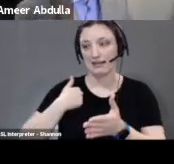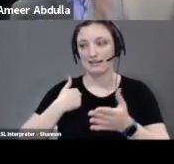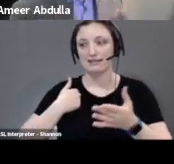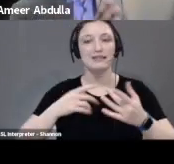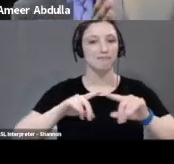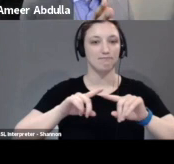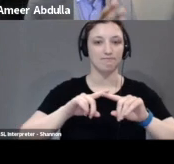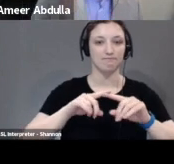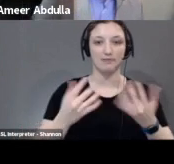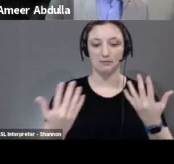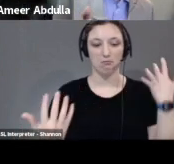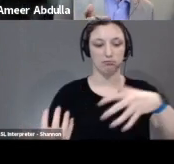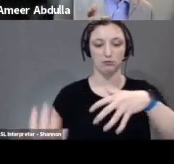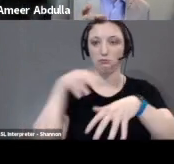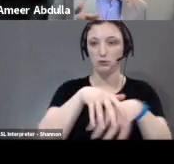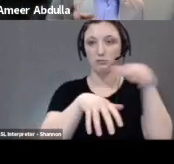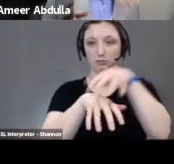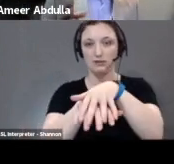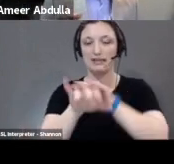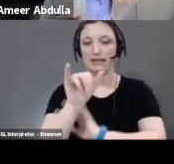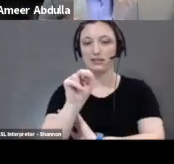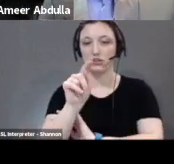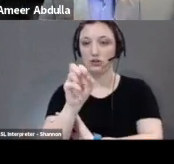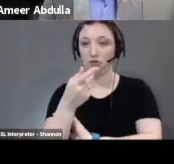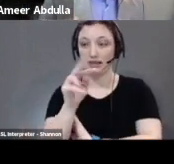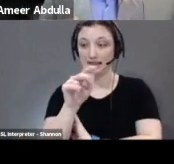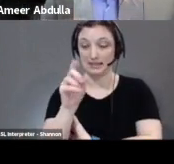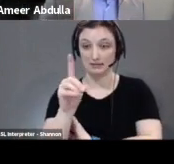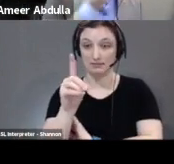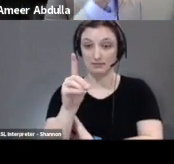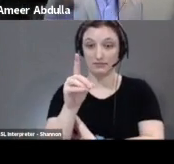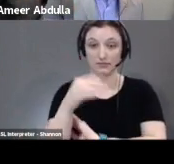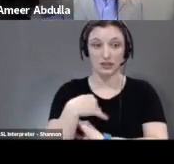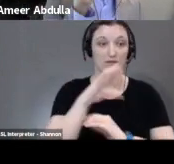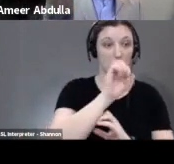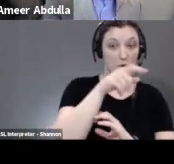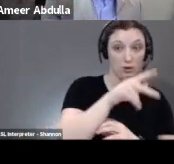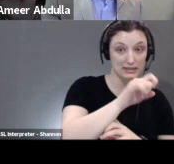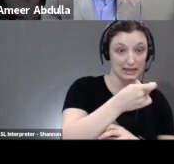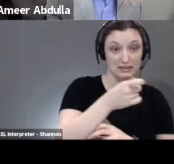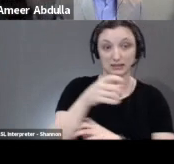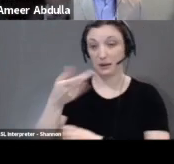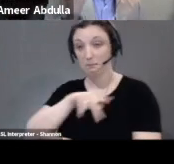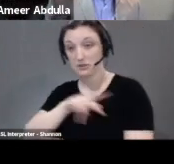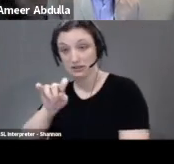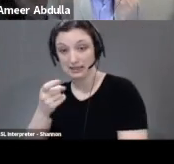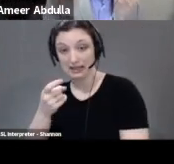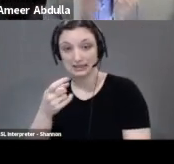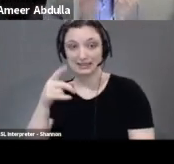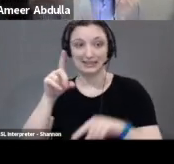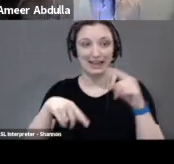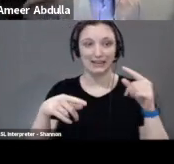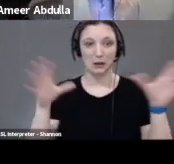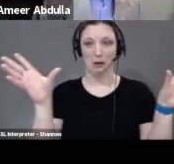structure, you're going to have a corporate layer of tax, personal layer of tax. You can't necessarily add up the two boxes on